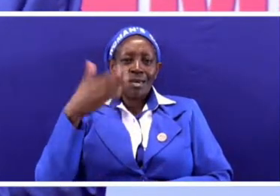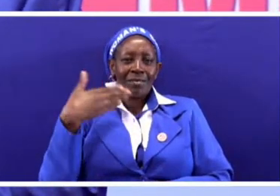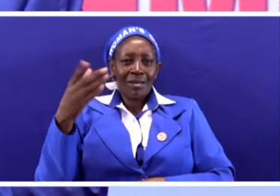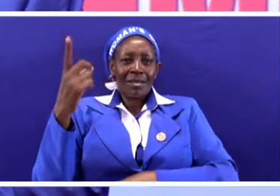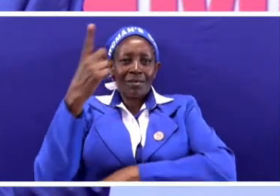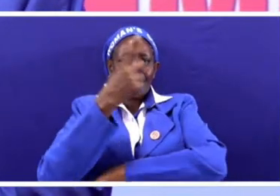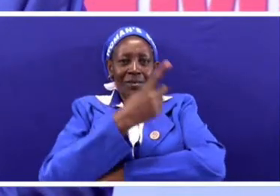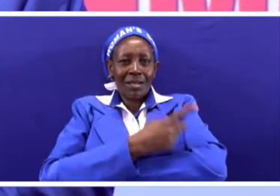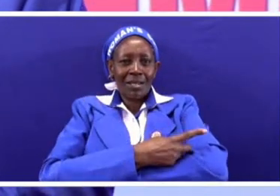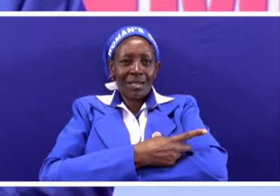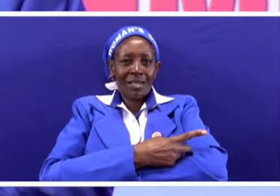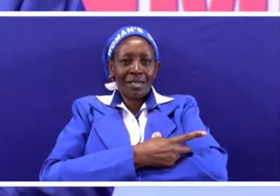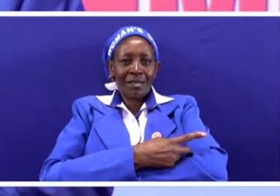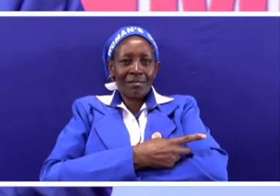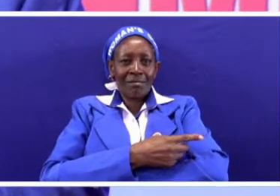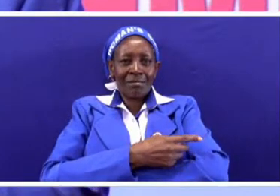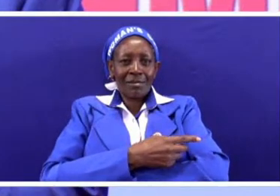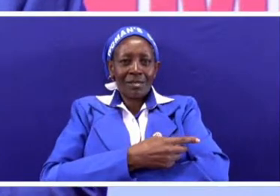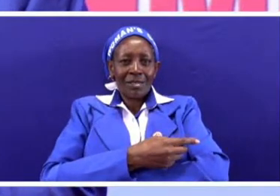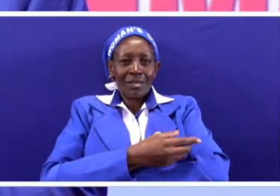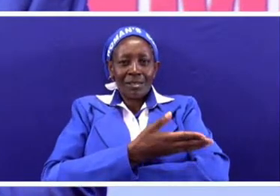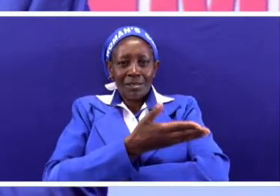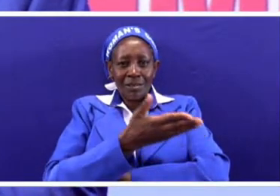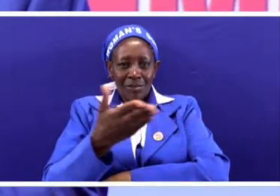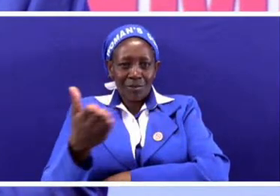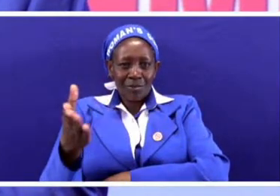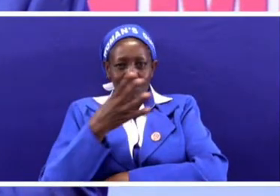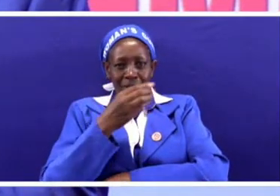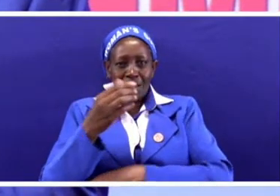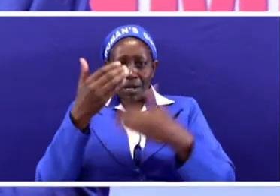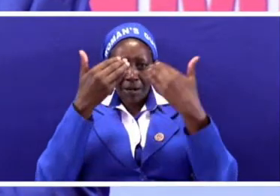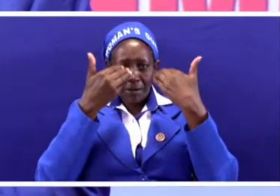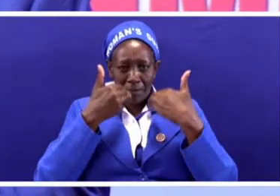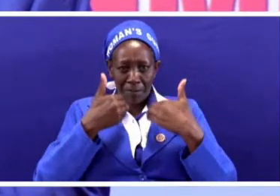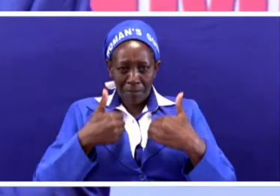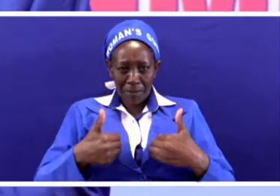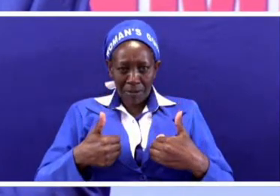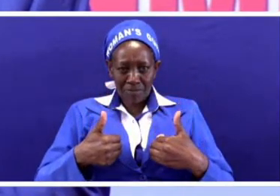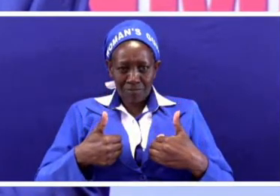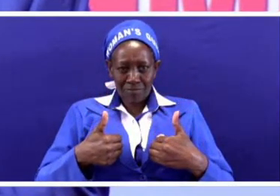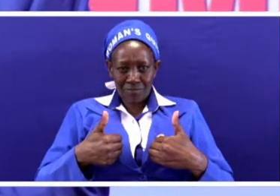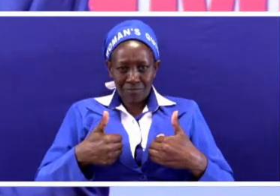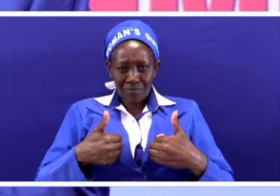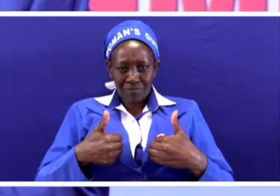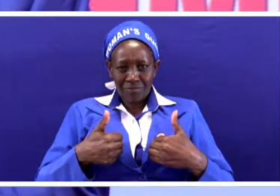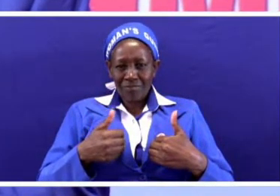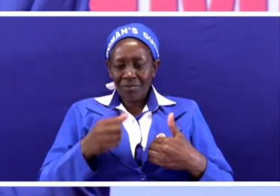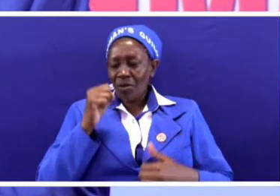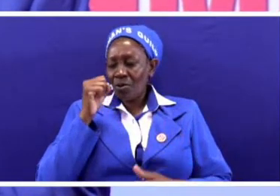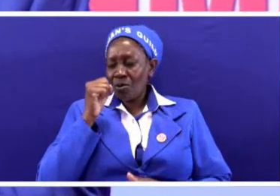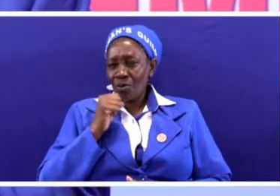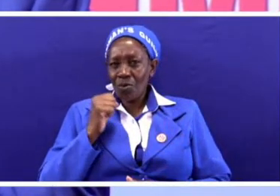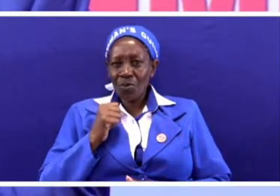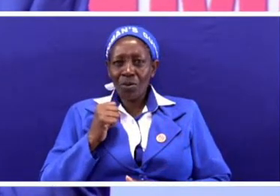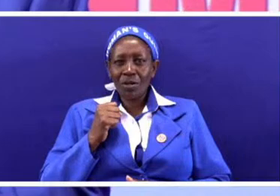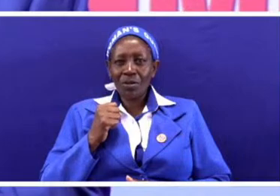me are exiting. And therefore, the church will need these